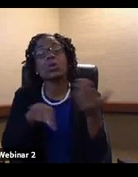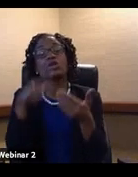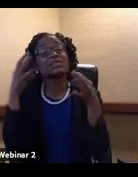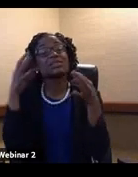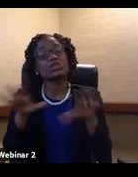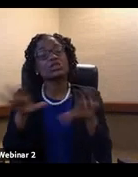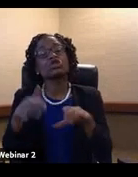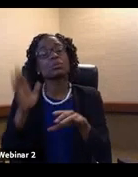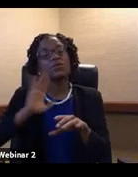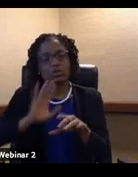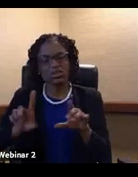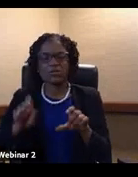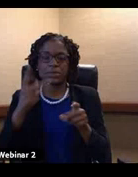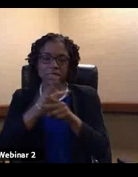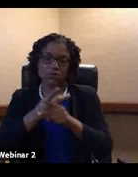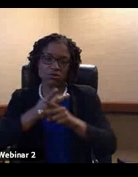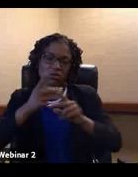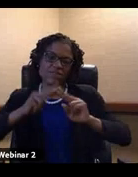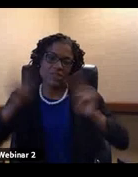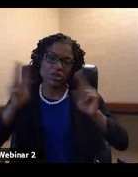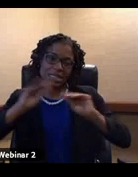before.